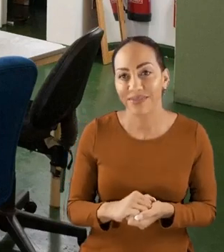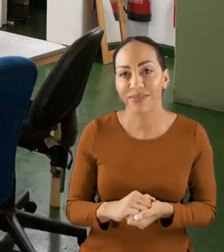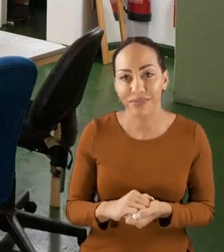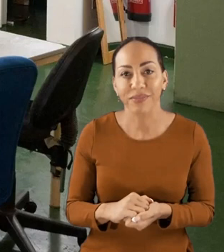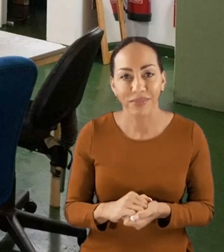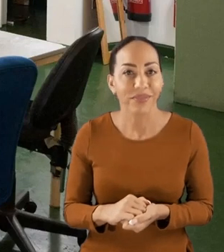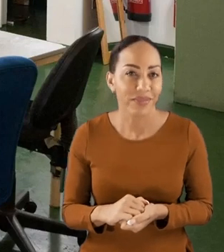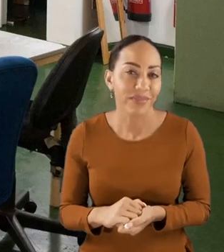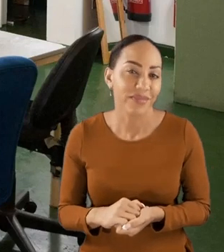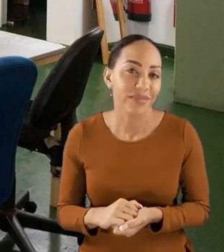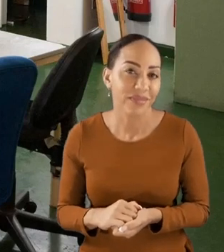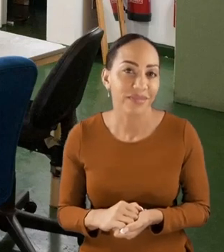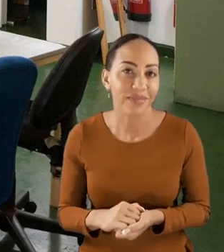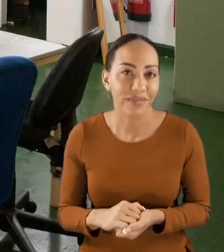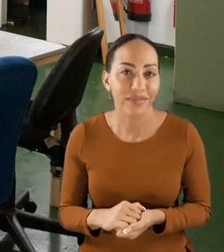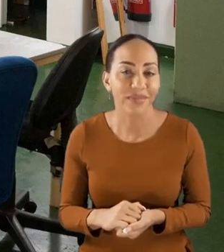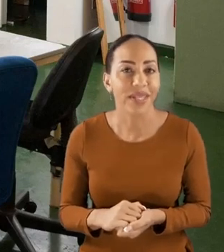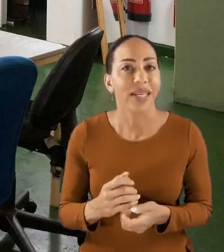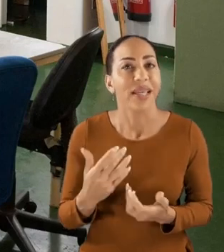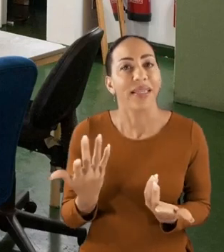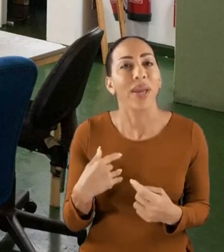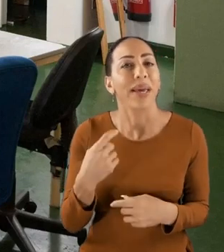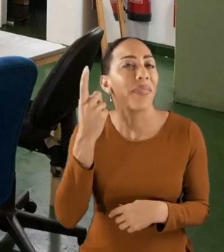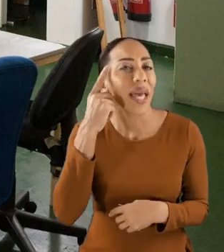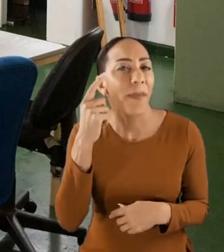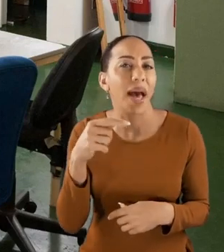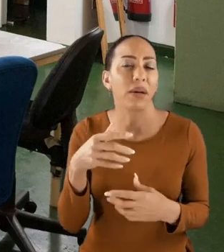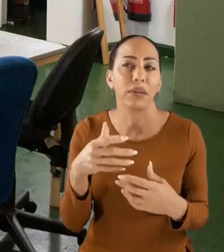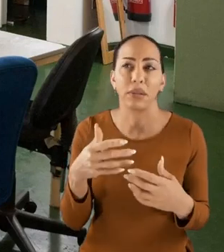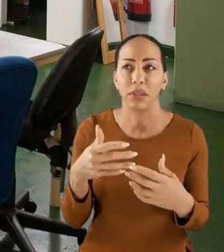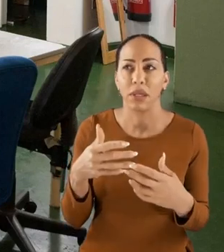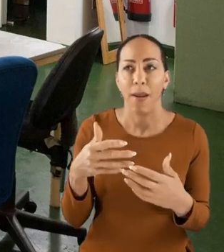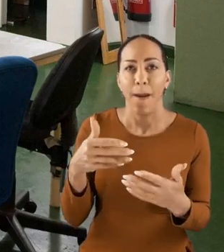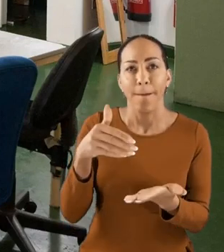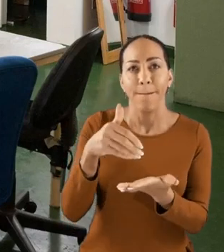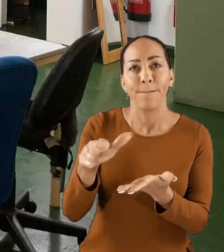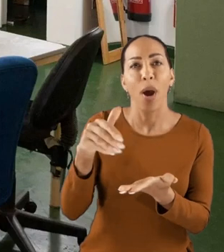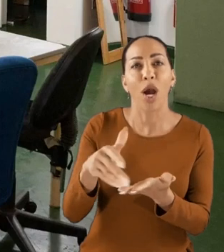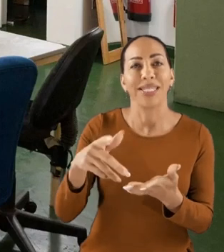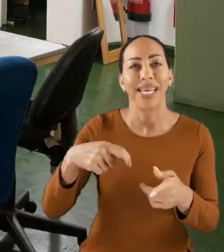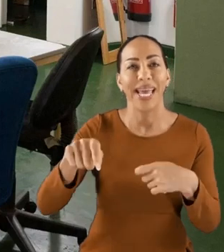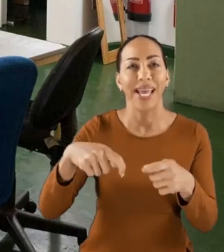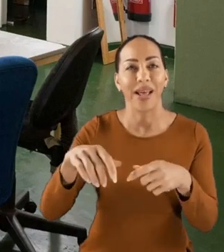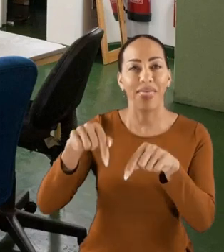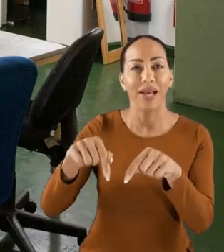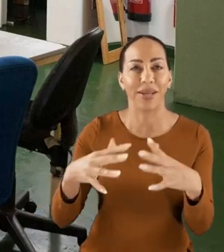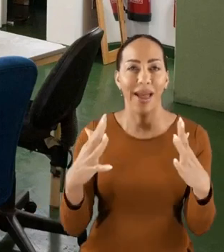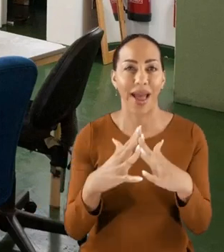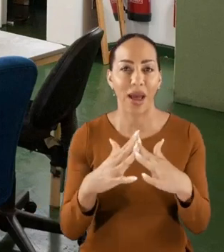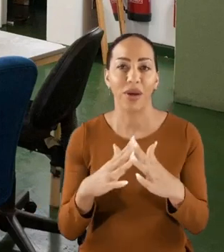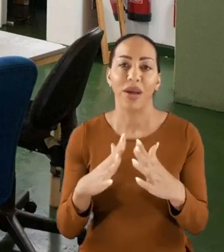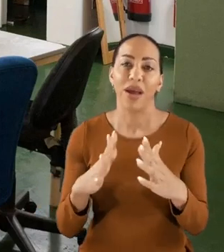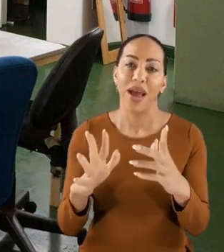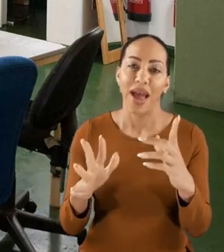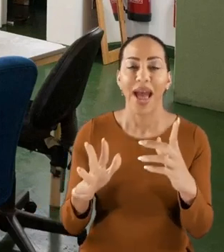can have a separate conversation about how that is marketed and how we achieve a more